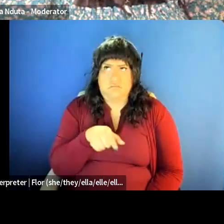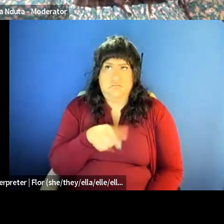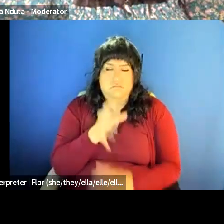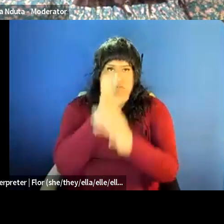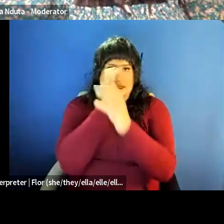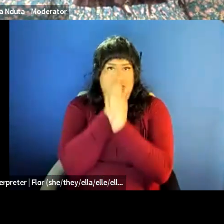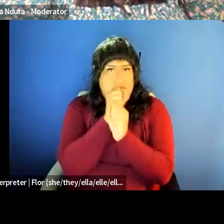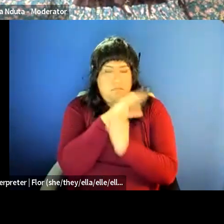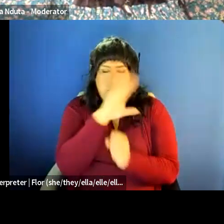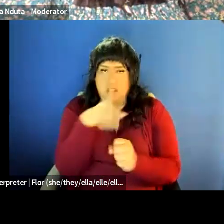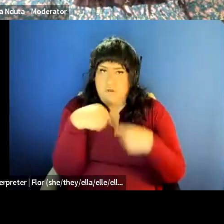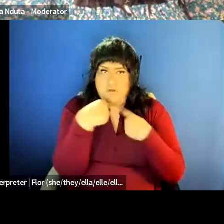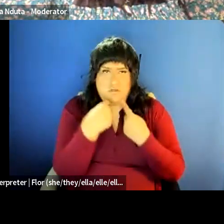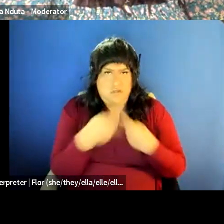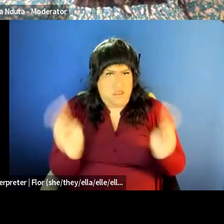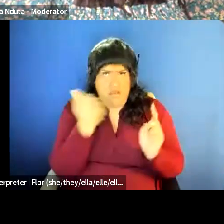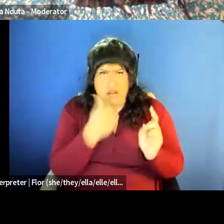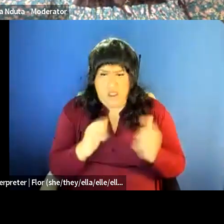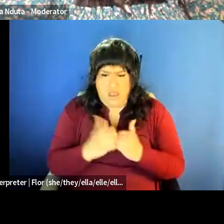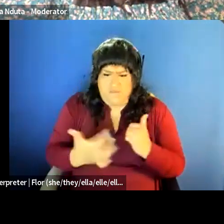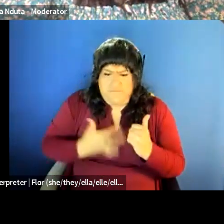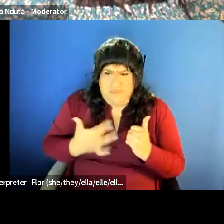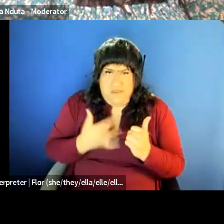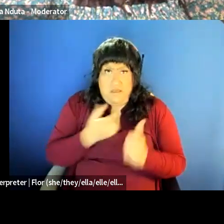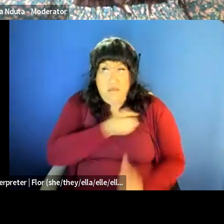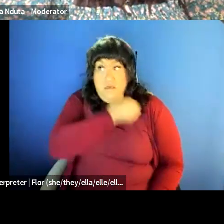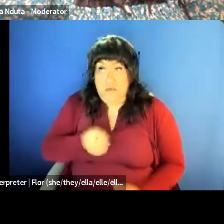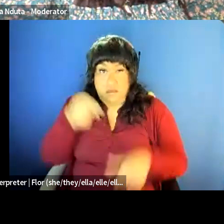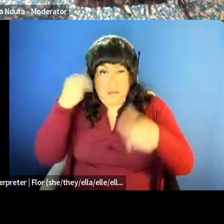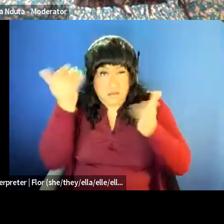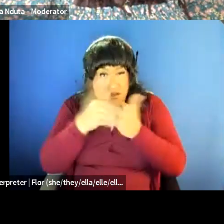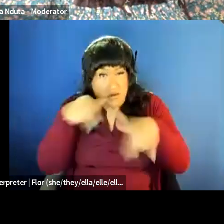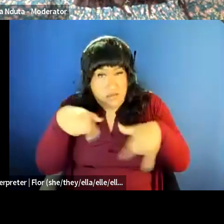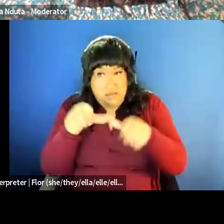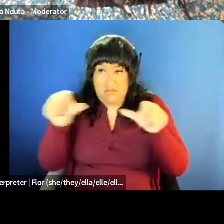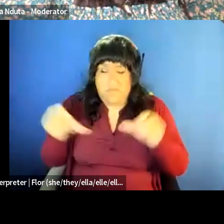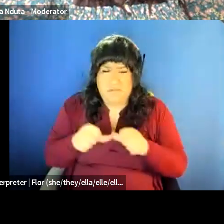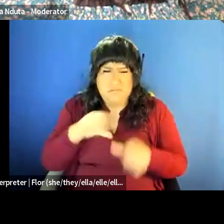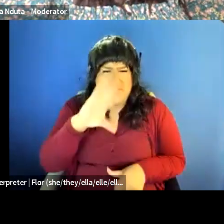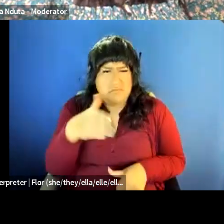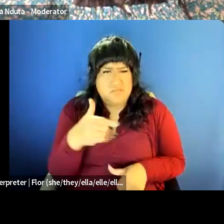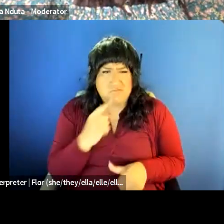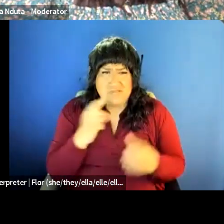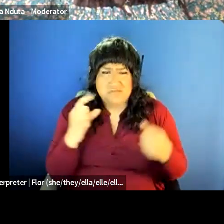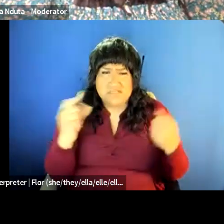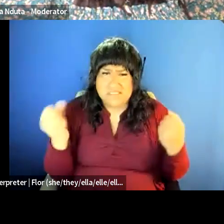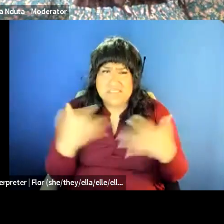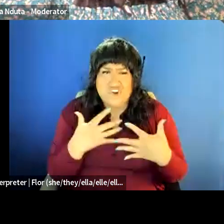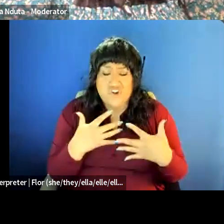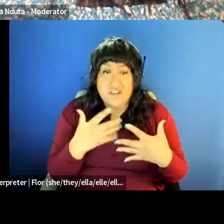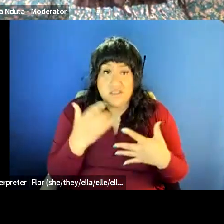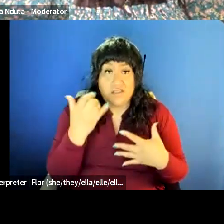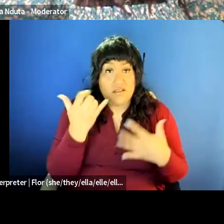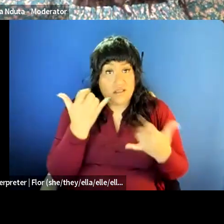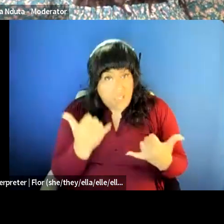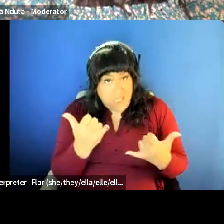learned, was like, I can't be in this space. And this was, it was really, really scary. If we fast forward